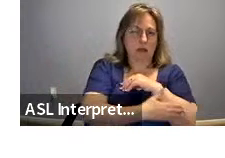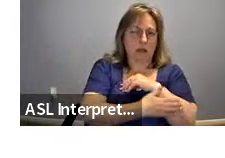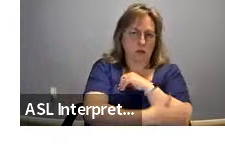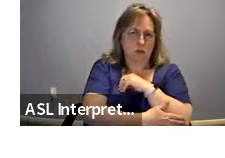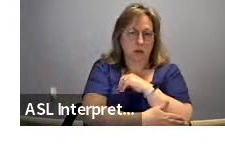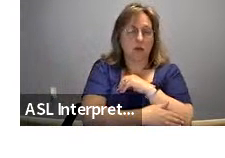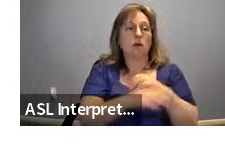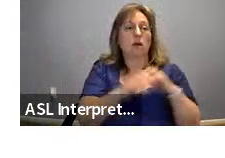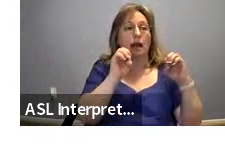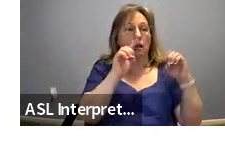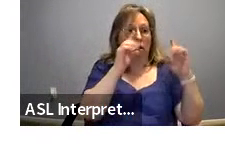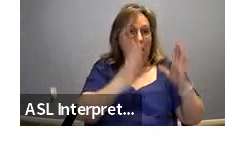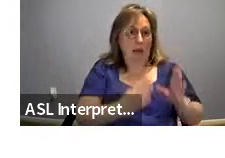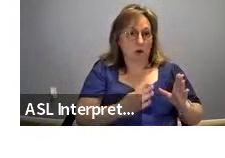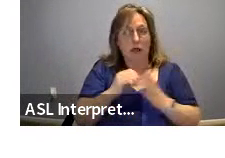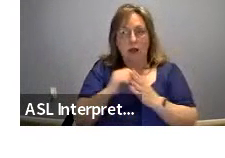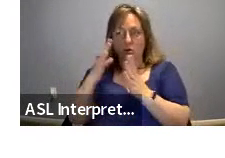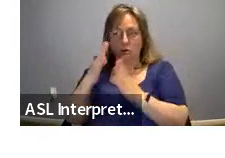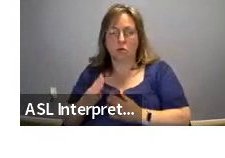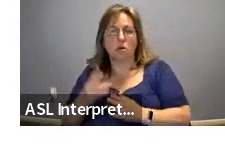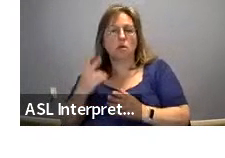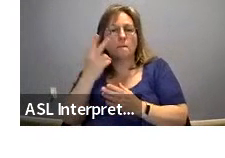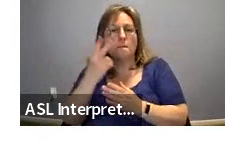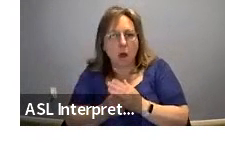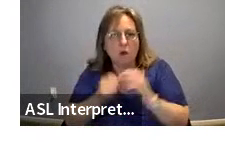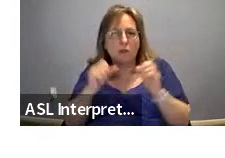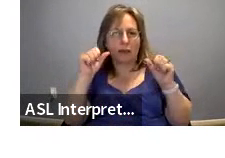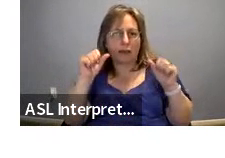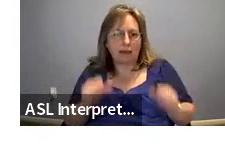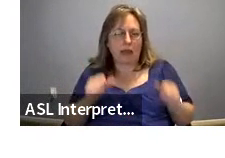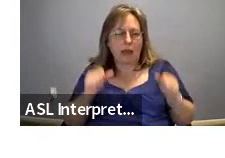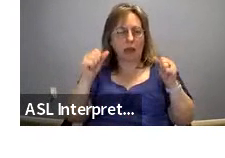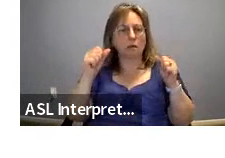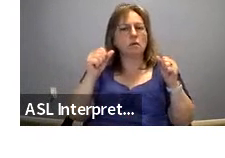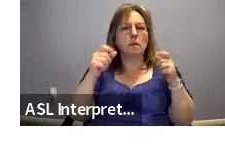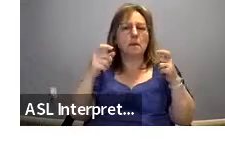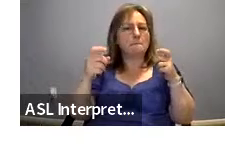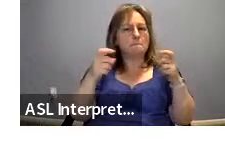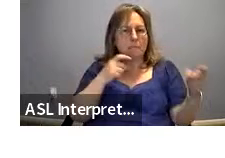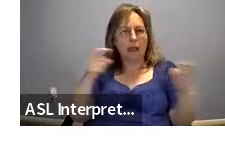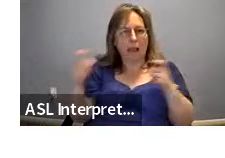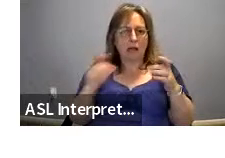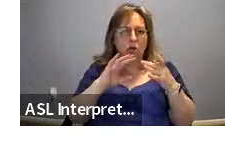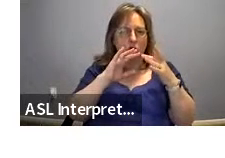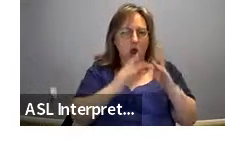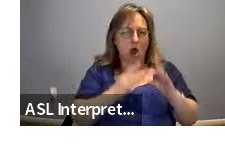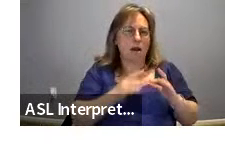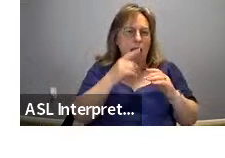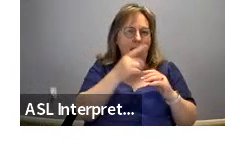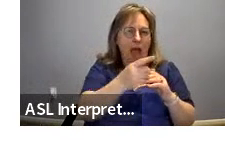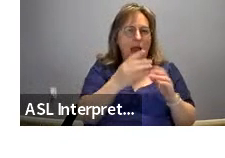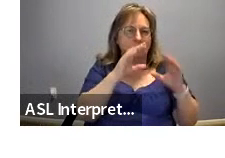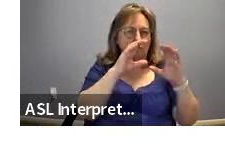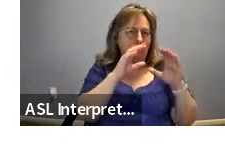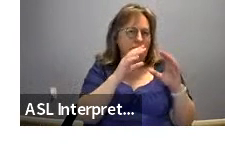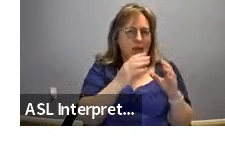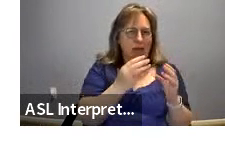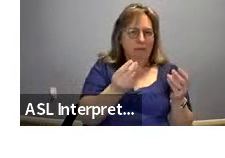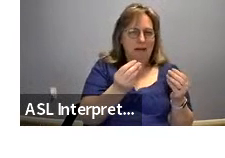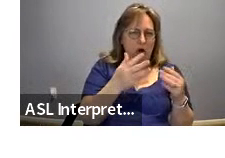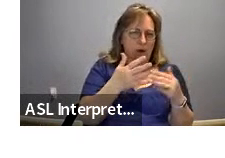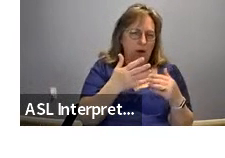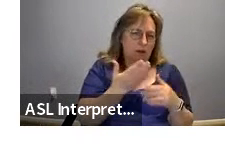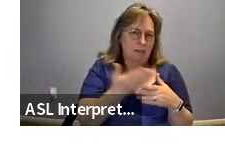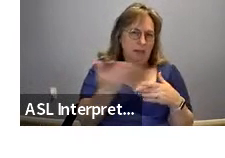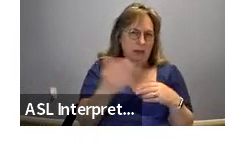and students to access and manage online course learning materials and communicate about skill development